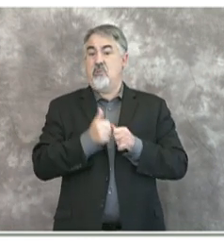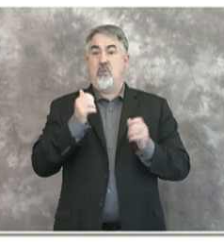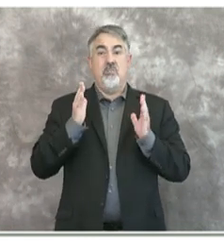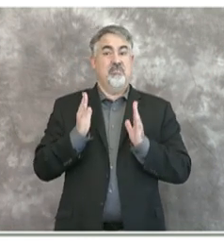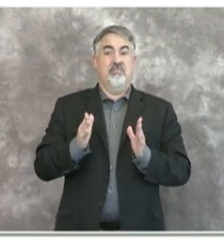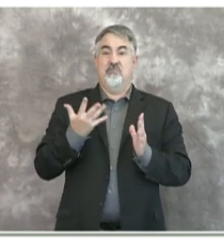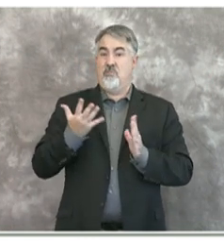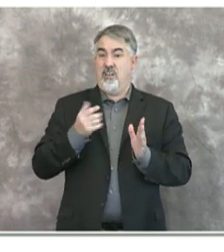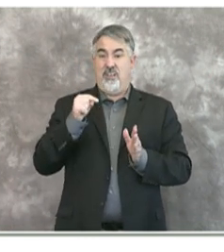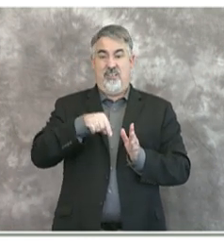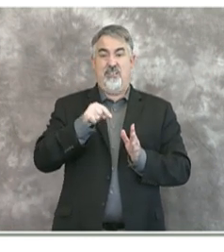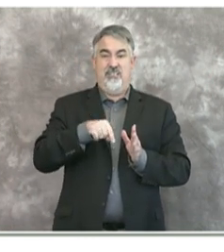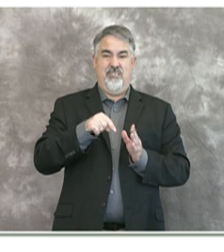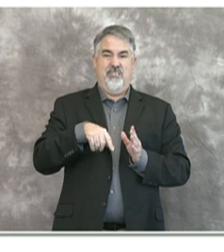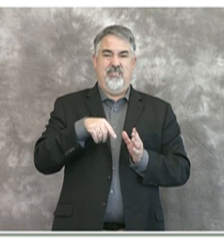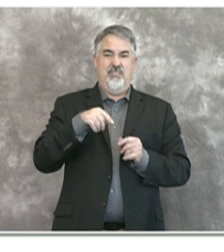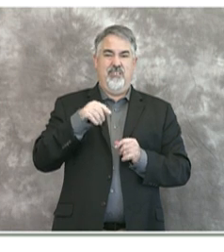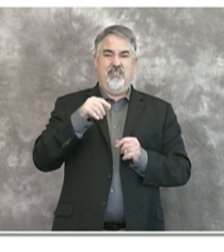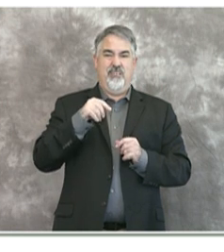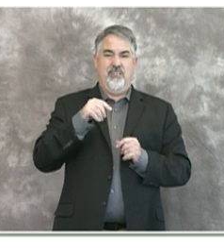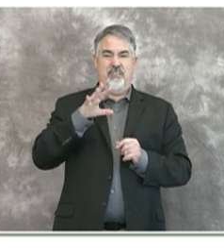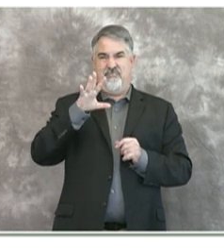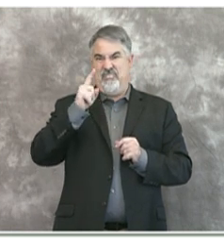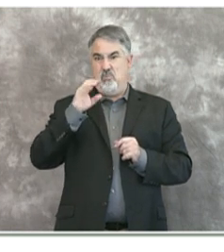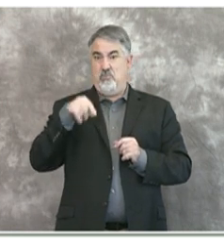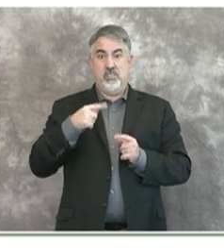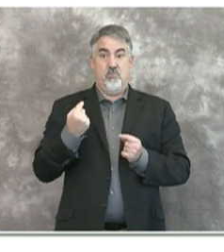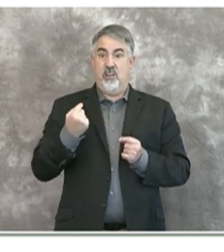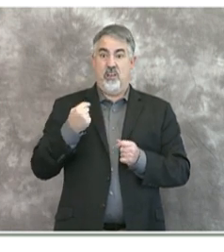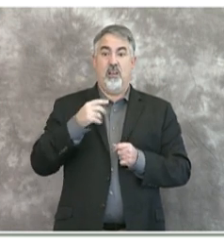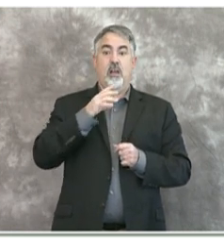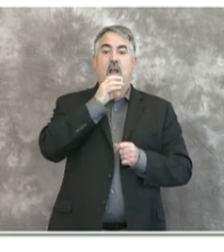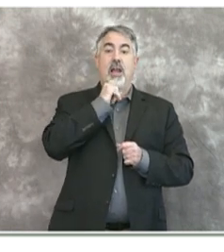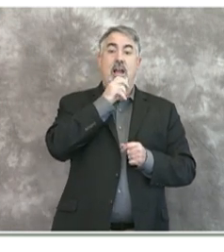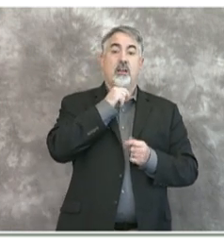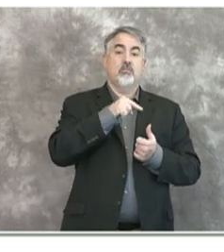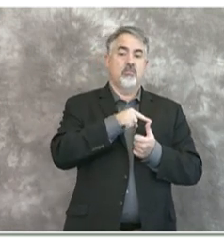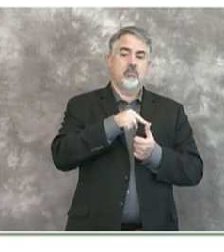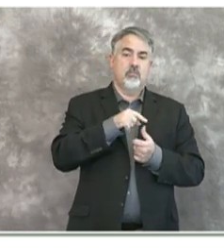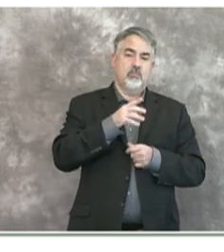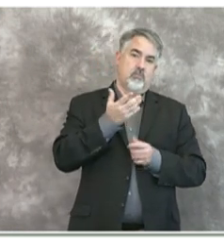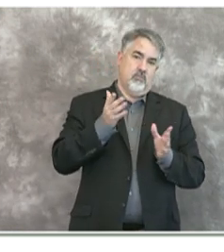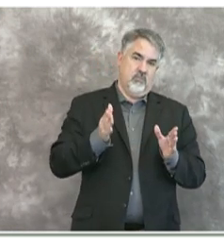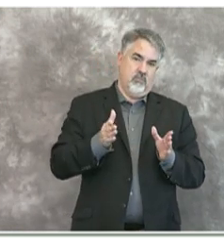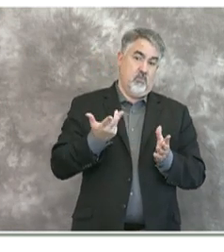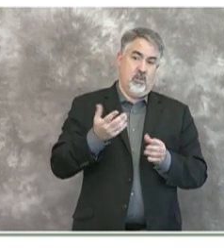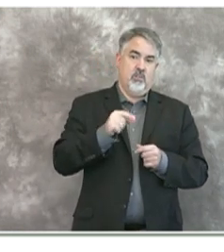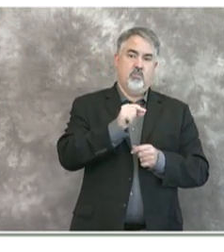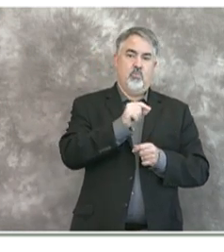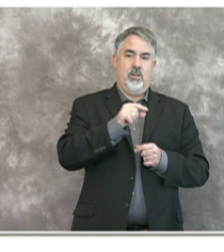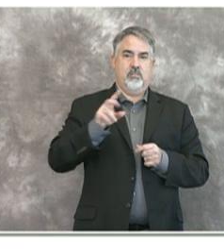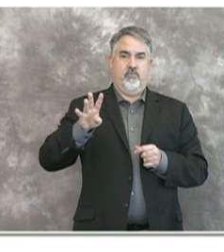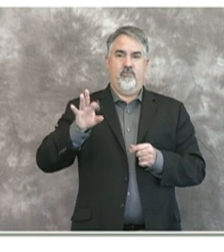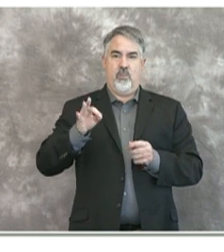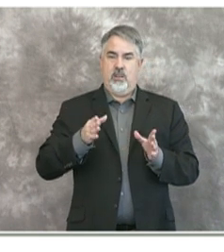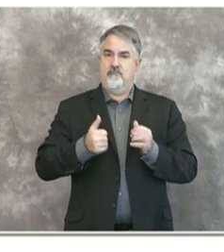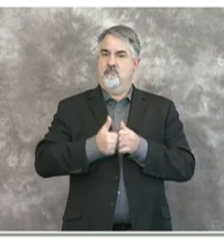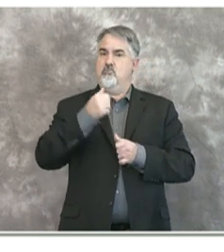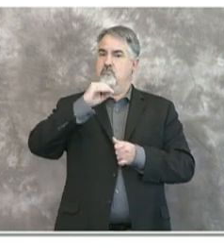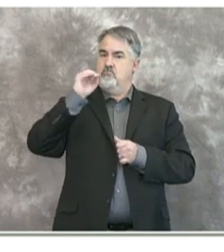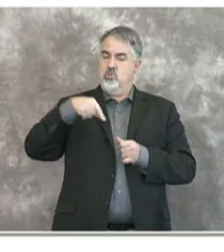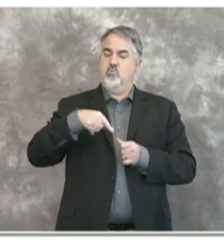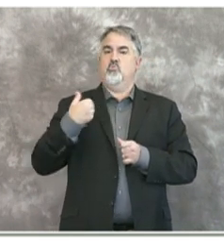still represents 51% of individuals that are between the ages of 20 and 49 years of age.